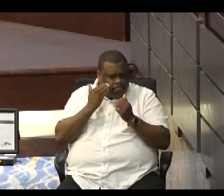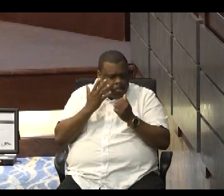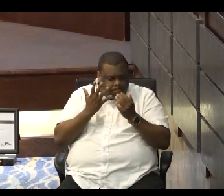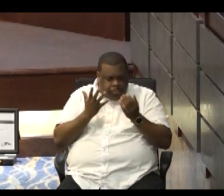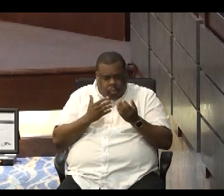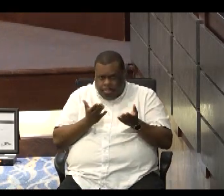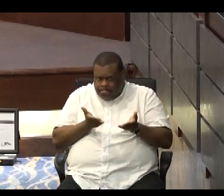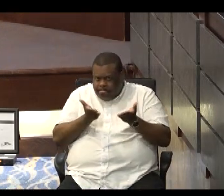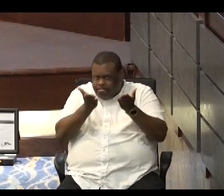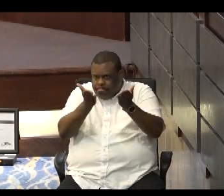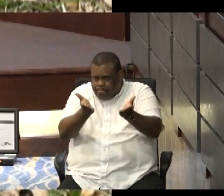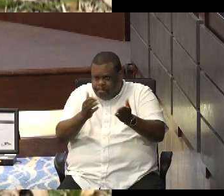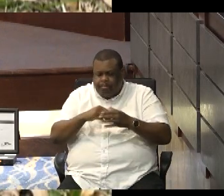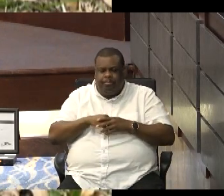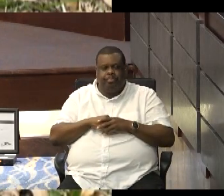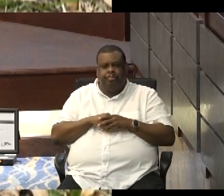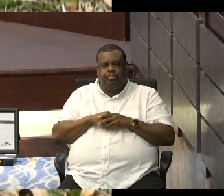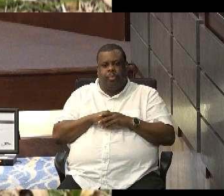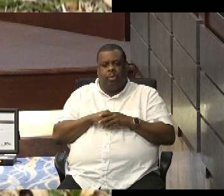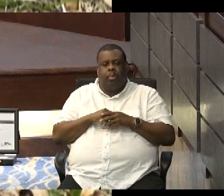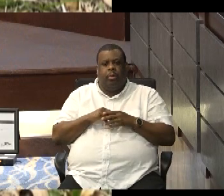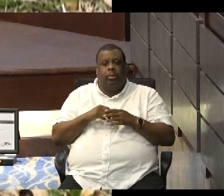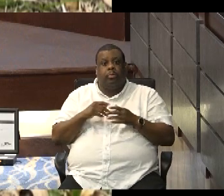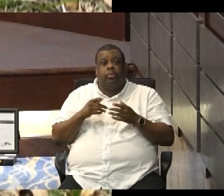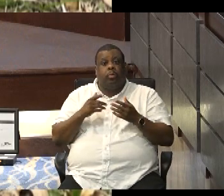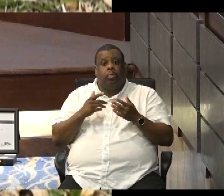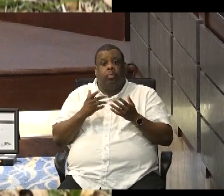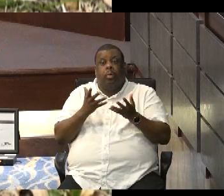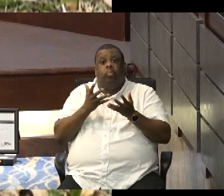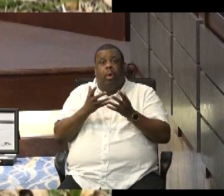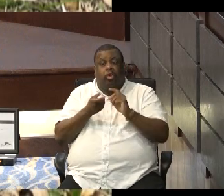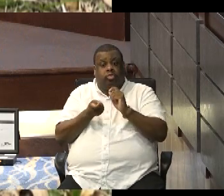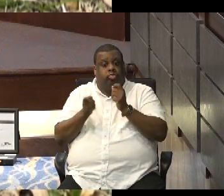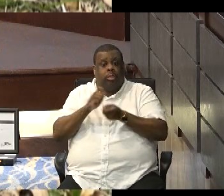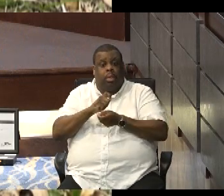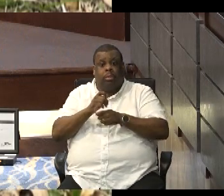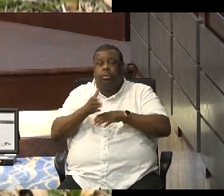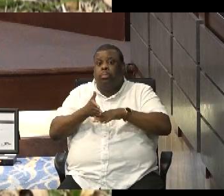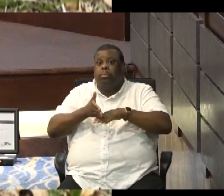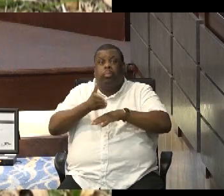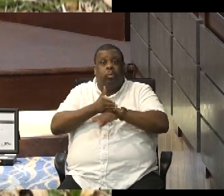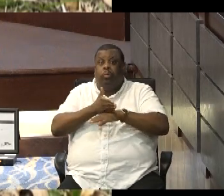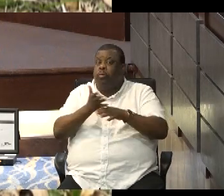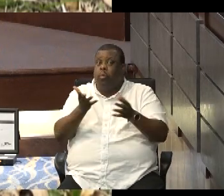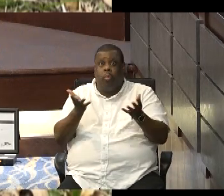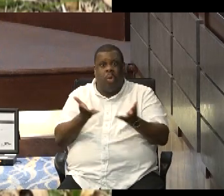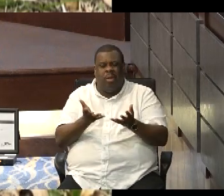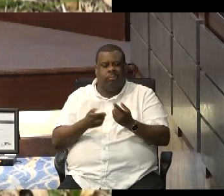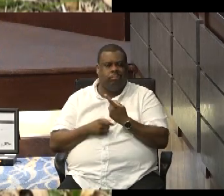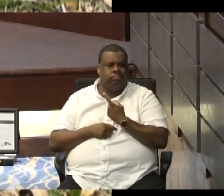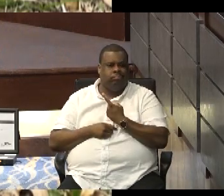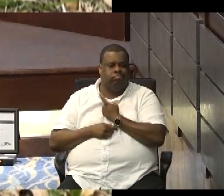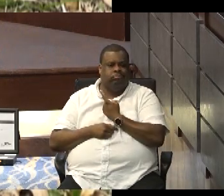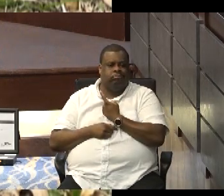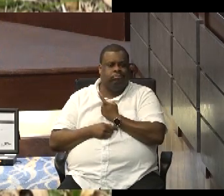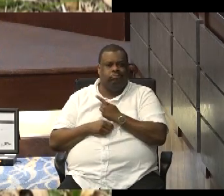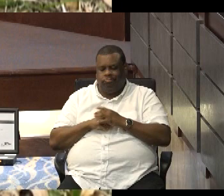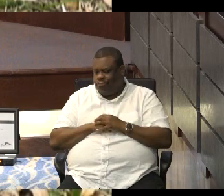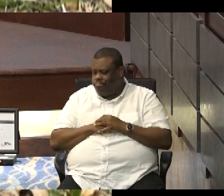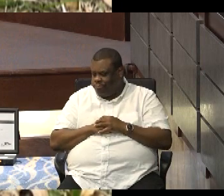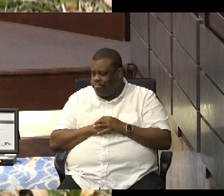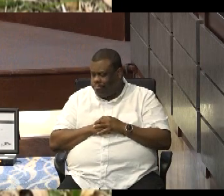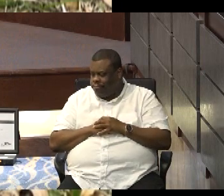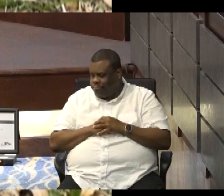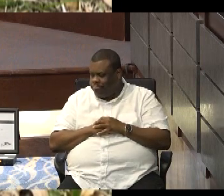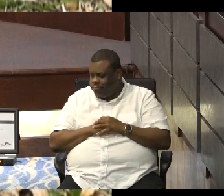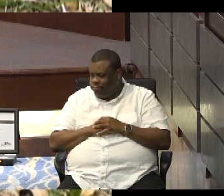So what are we trying to change with our design criteria? Here's an example of a problem that we have. We have our concrete curb and gutter